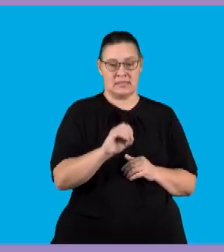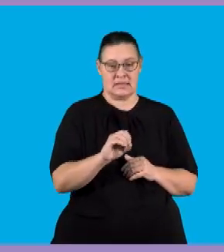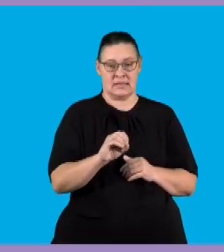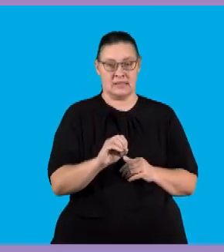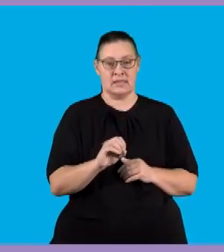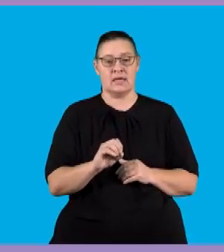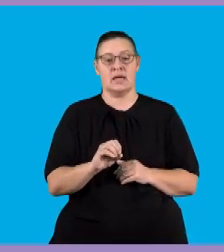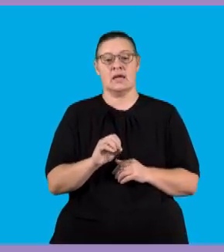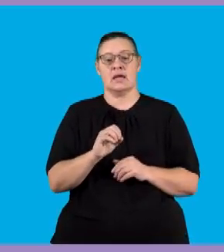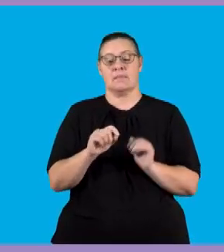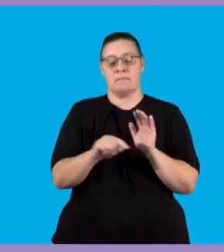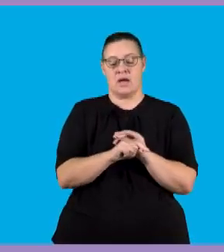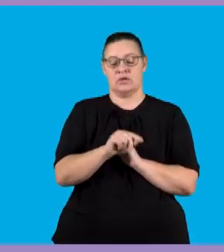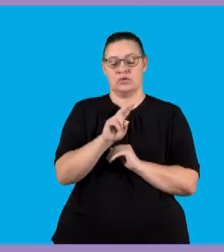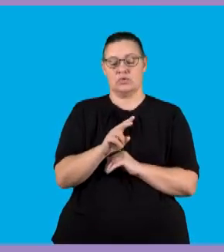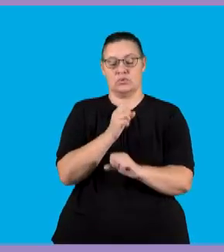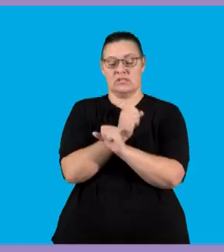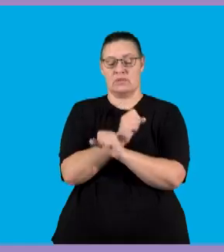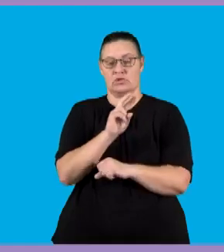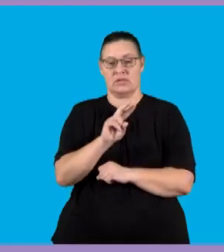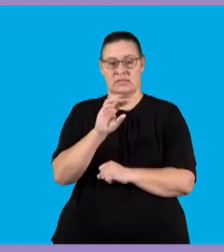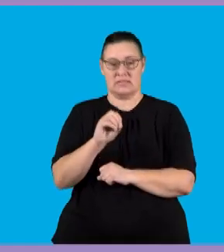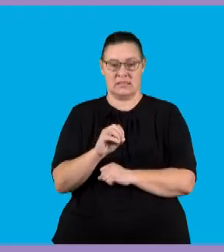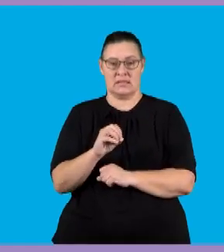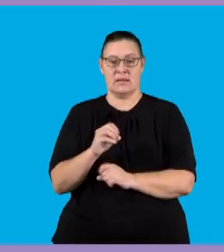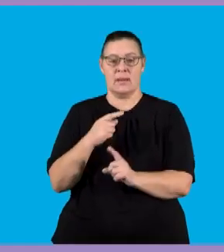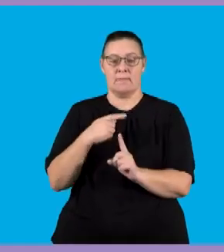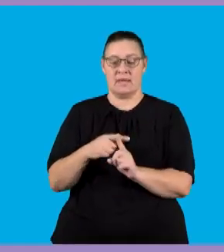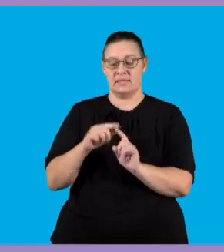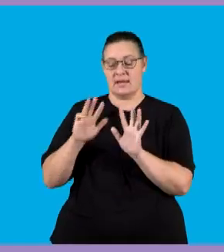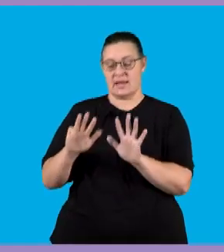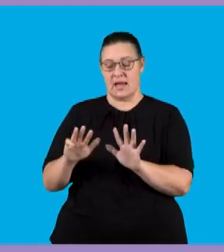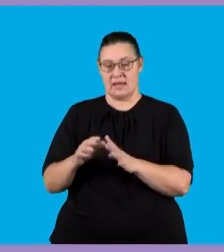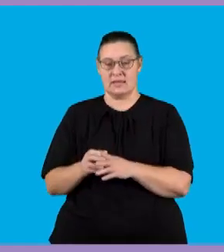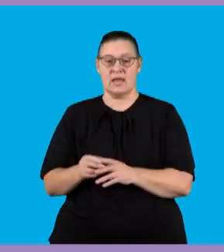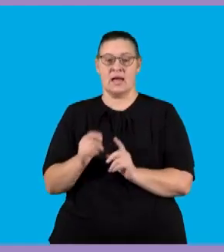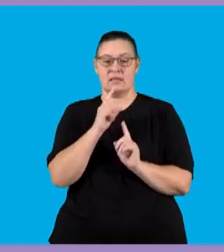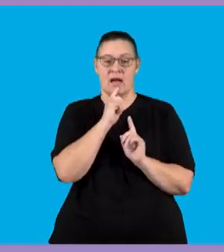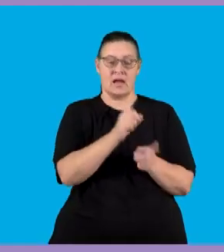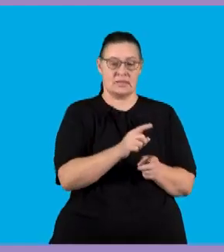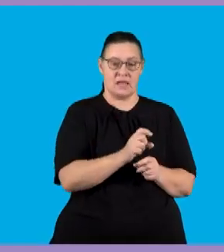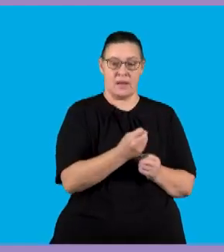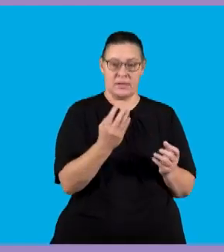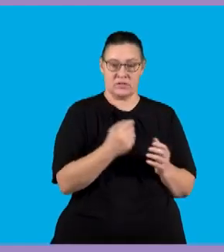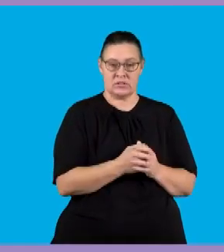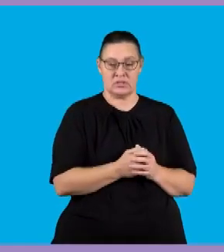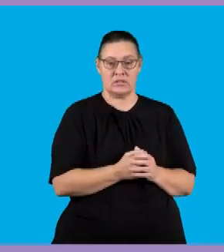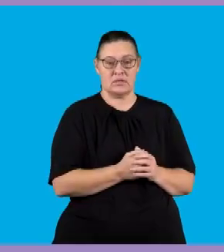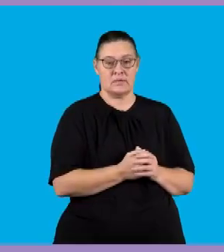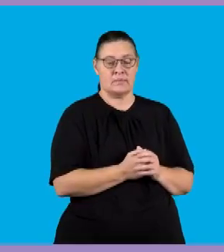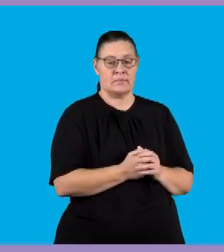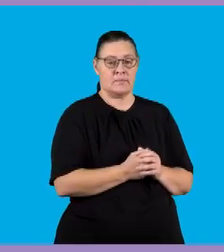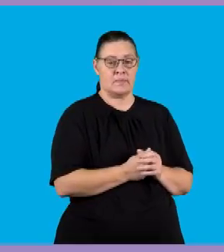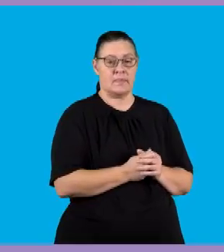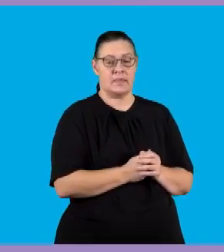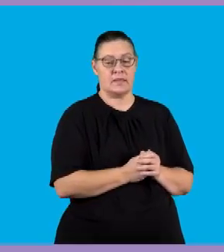Well, when we multiply a 20 by negative 2 and we add 9, that answer